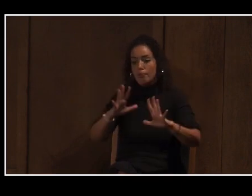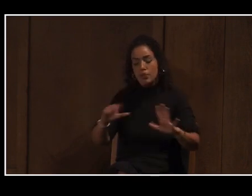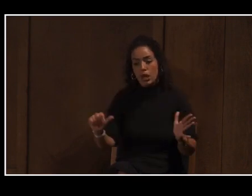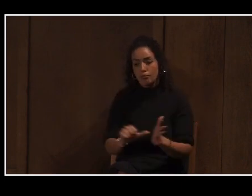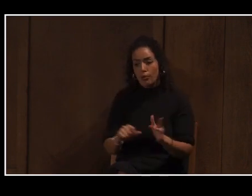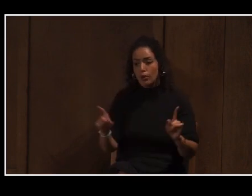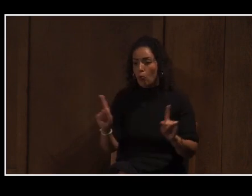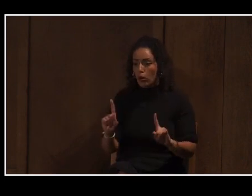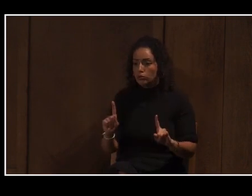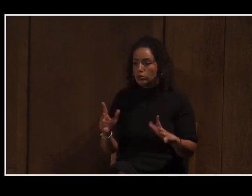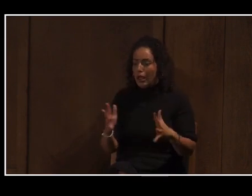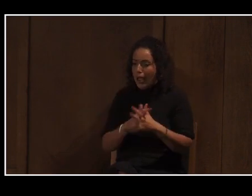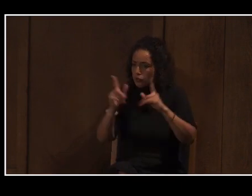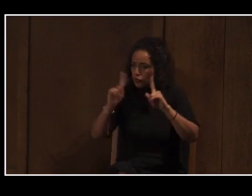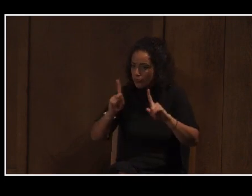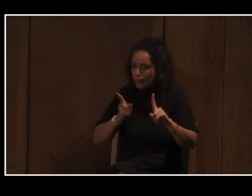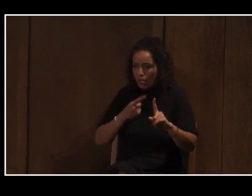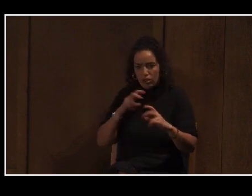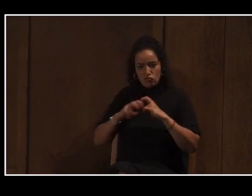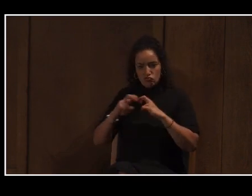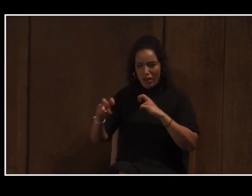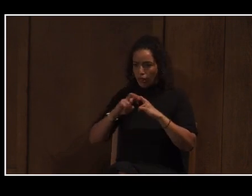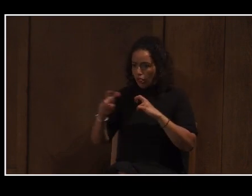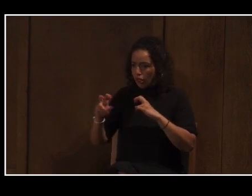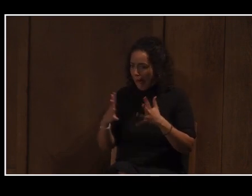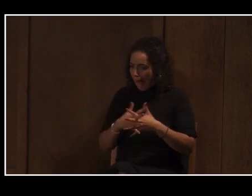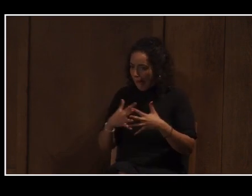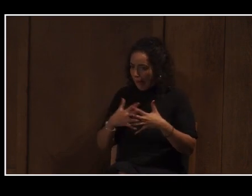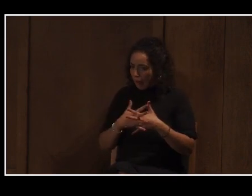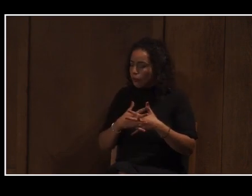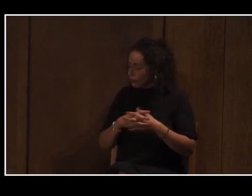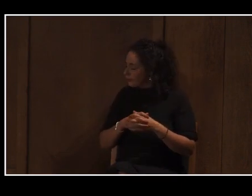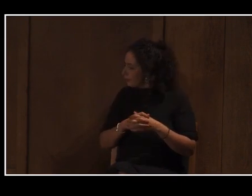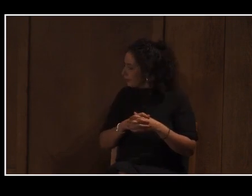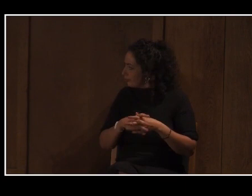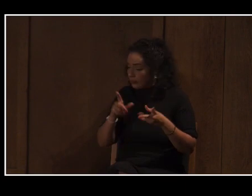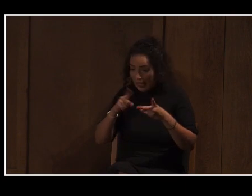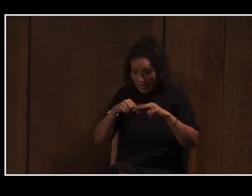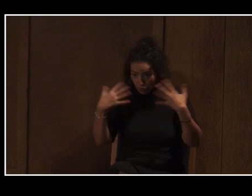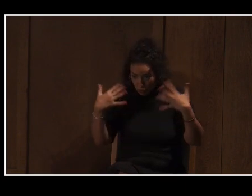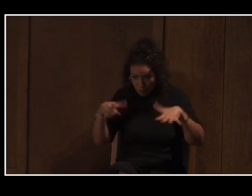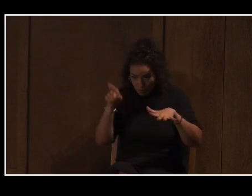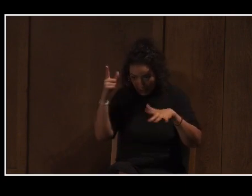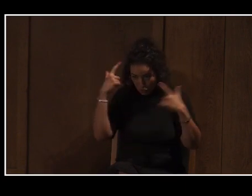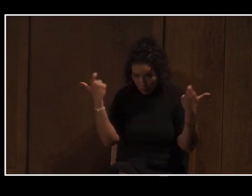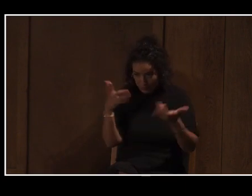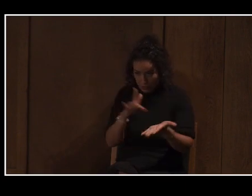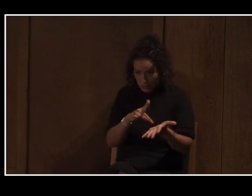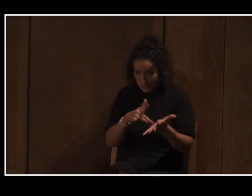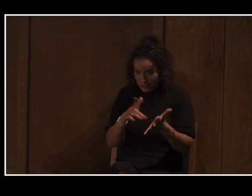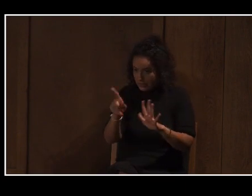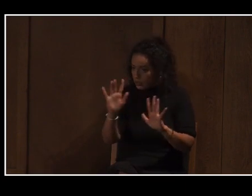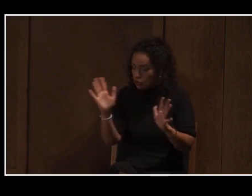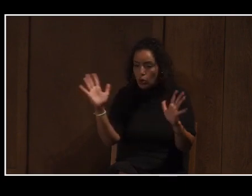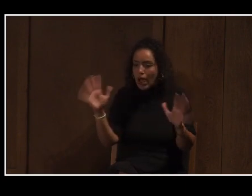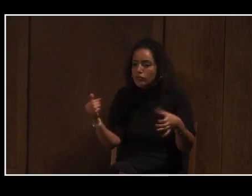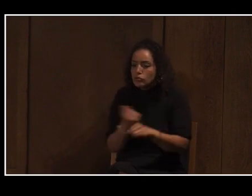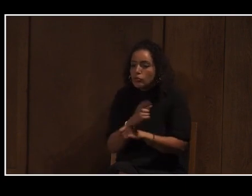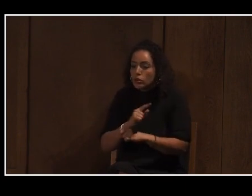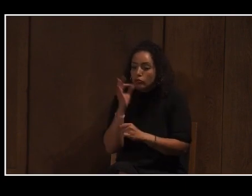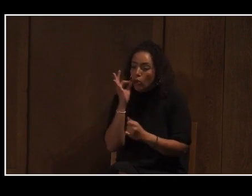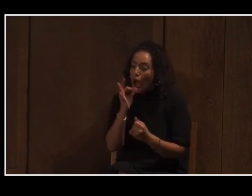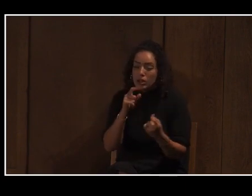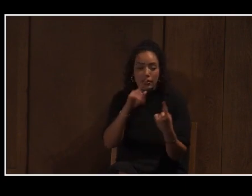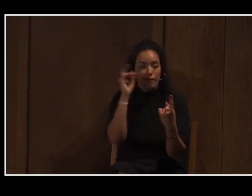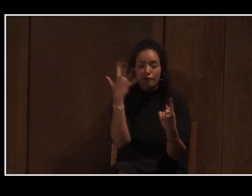how do your citizens get around? And the only way really, for any of you who have been in Mexico City, you know this, is asking 5 people,